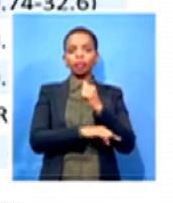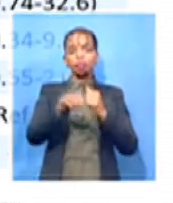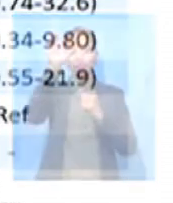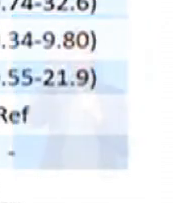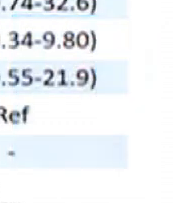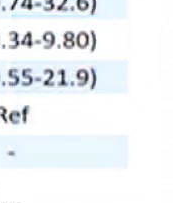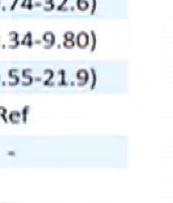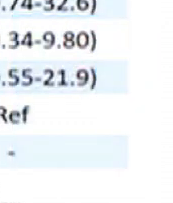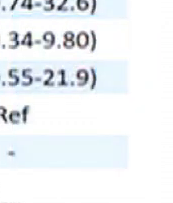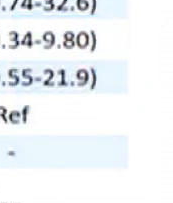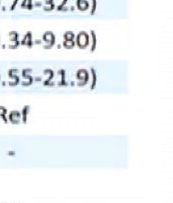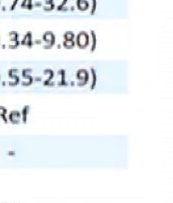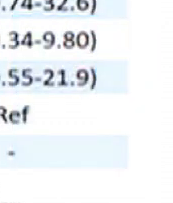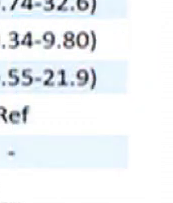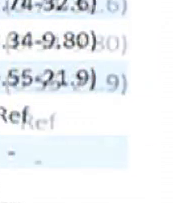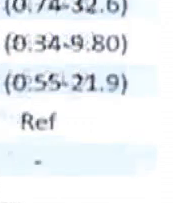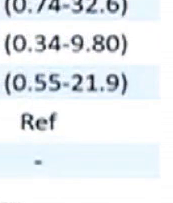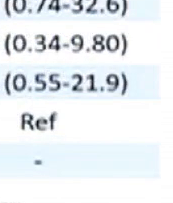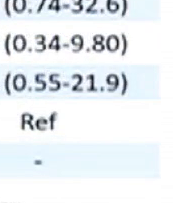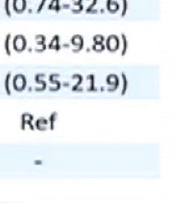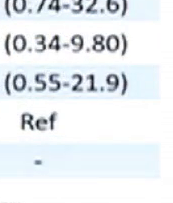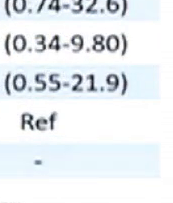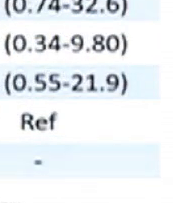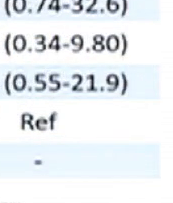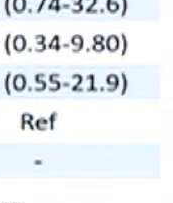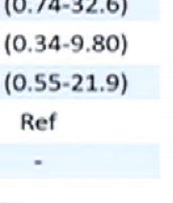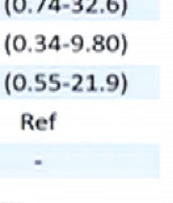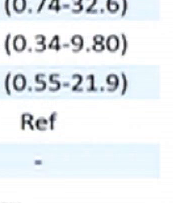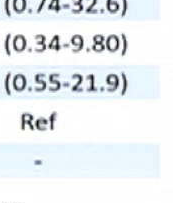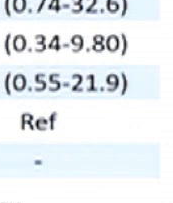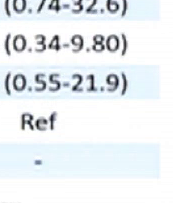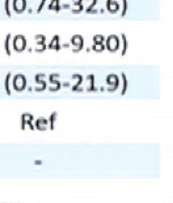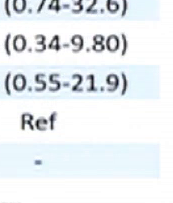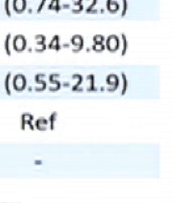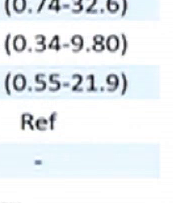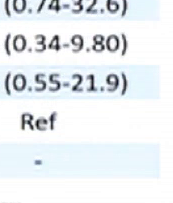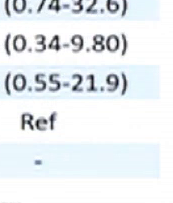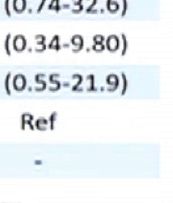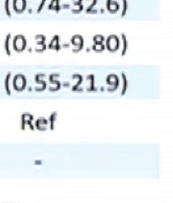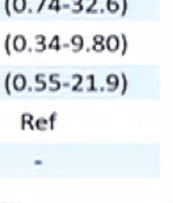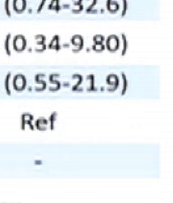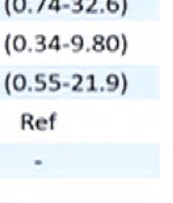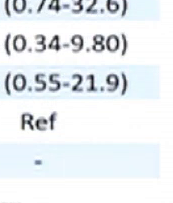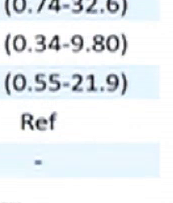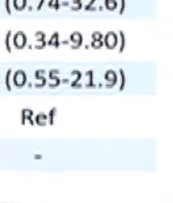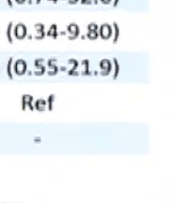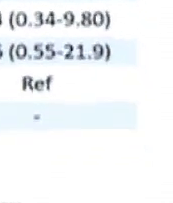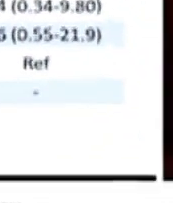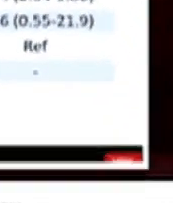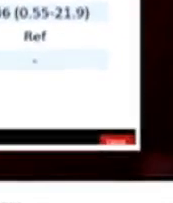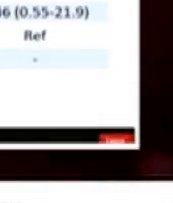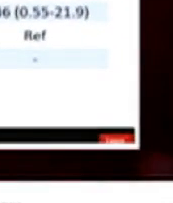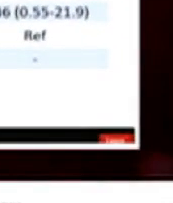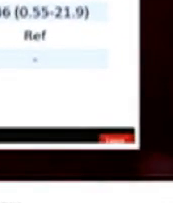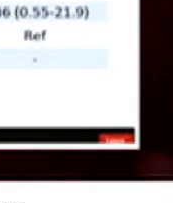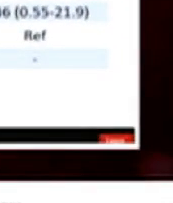are straggling the number 1, it suggests that there's no difference if you compare those age groups and the age